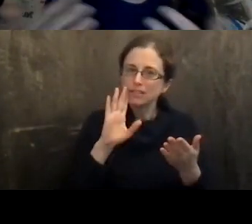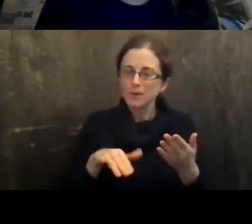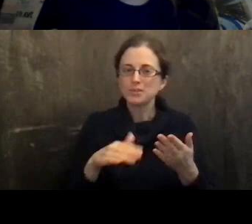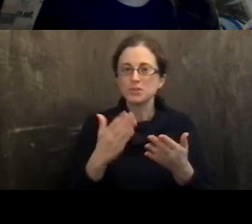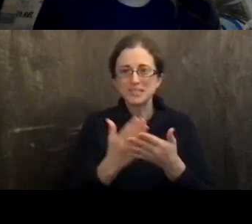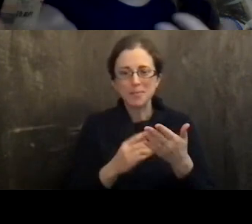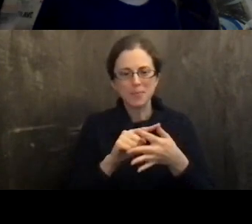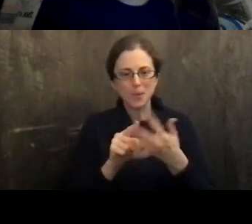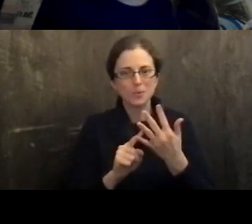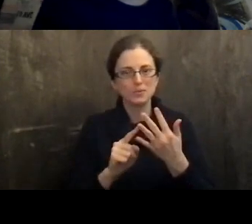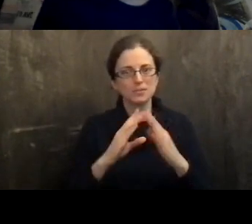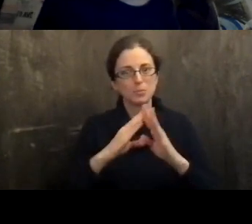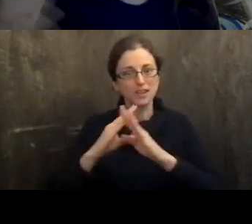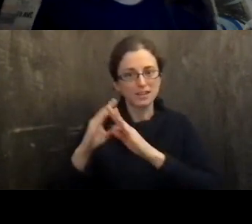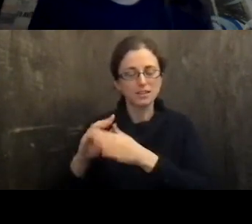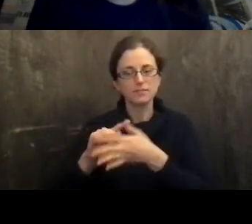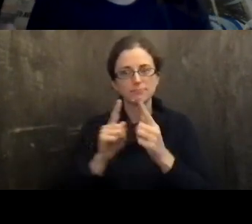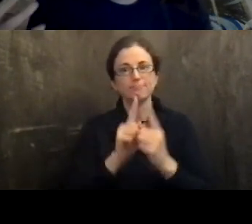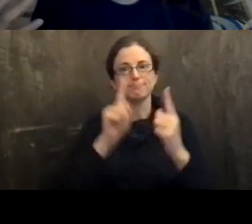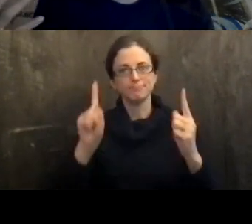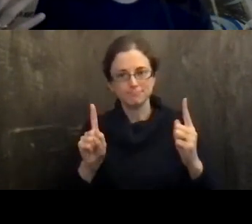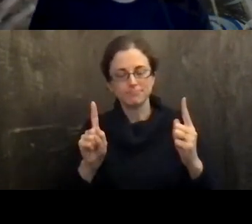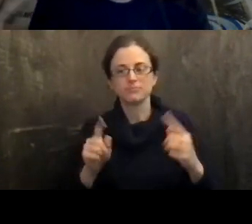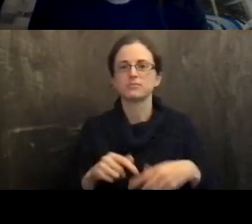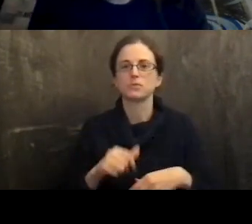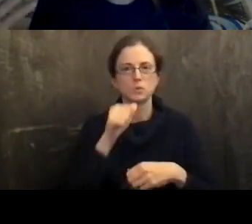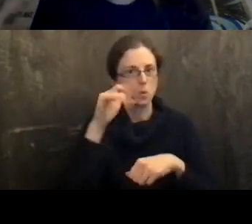so layers like the vaccine, much like a layer like